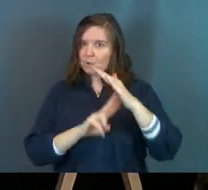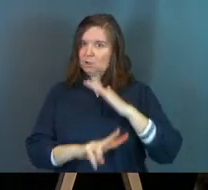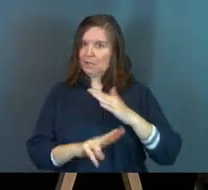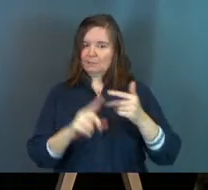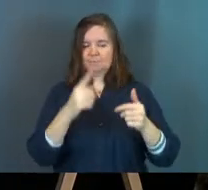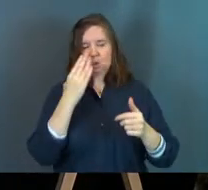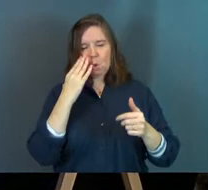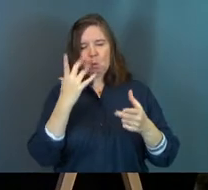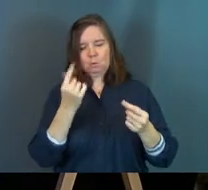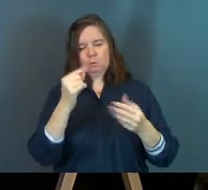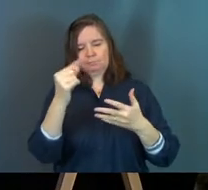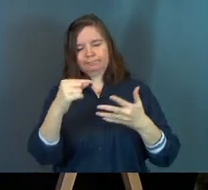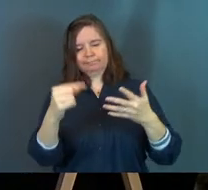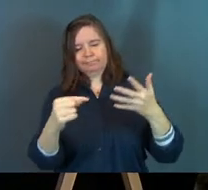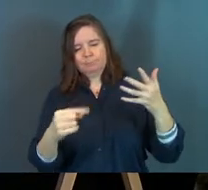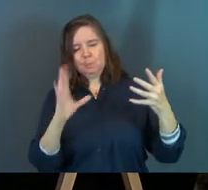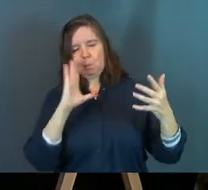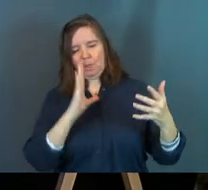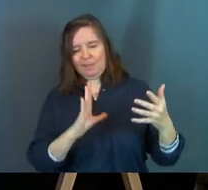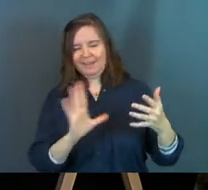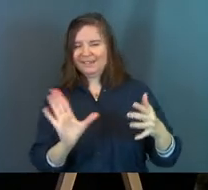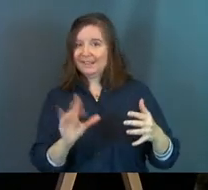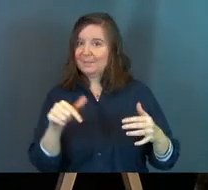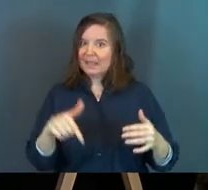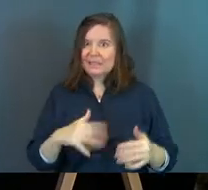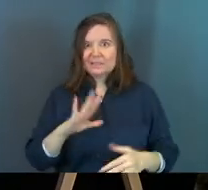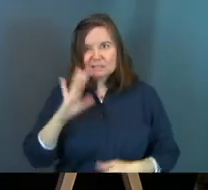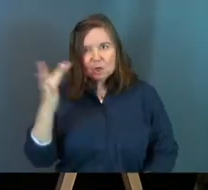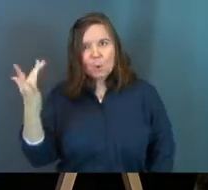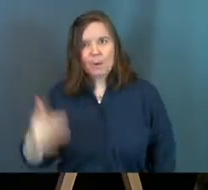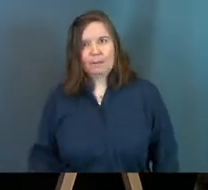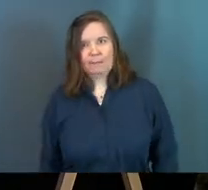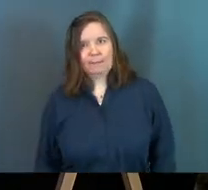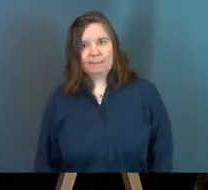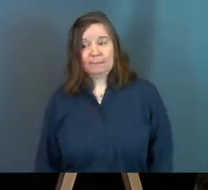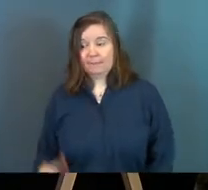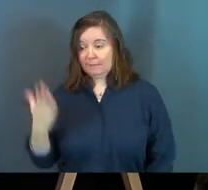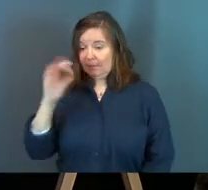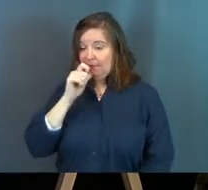God. And this is annoying.